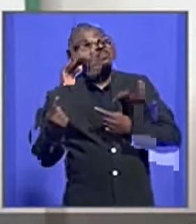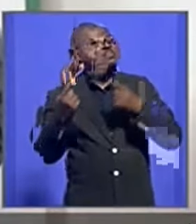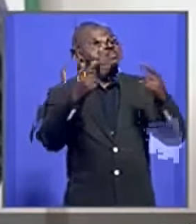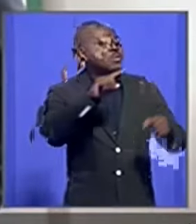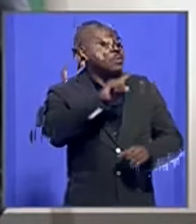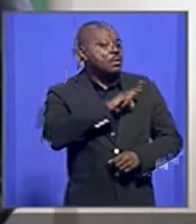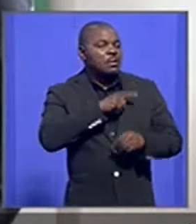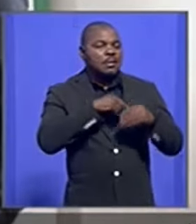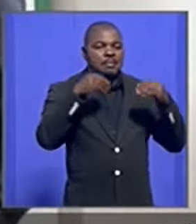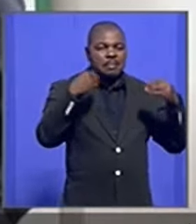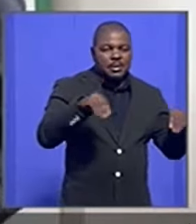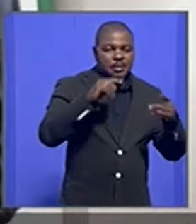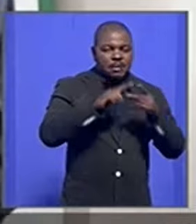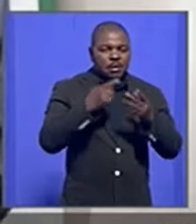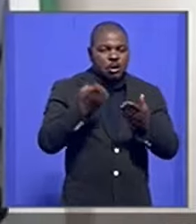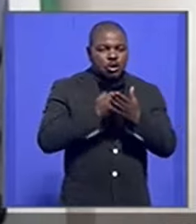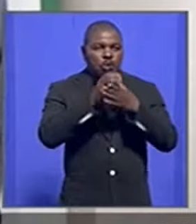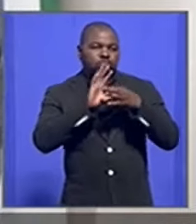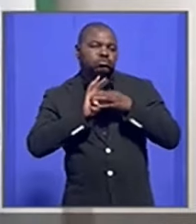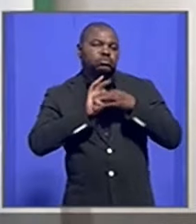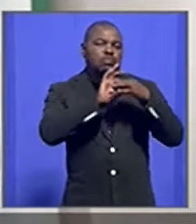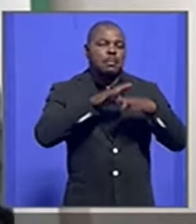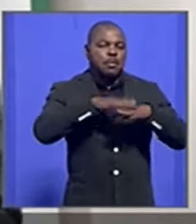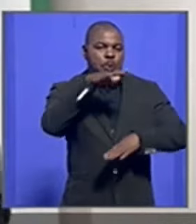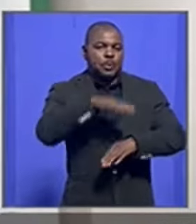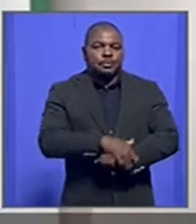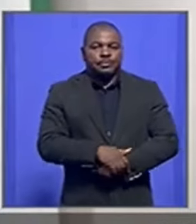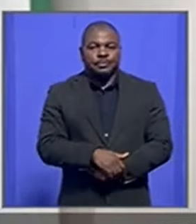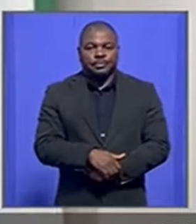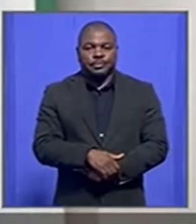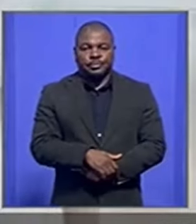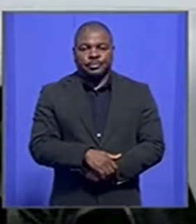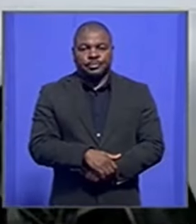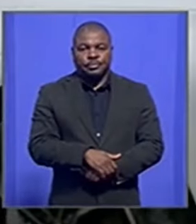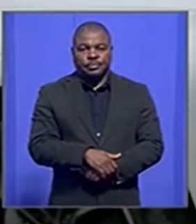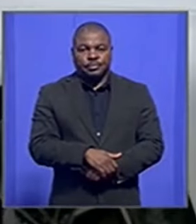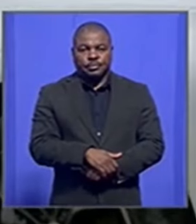Tafata, de Kolahano, Zakhebisano, l'économie.